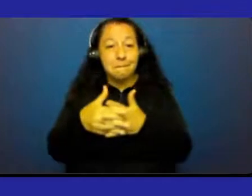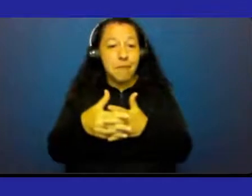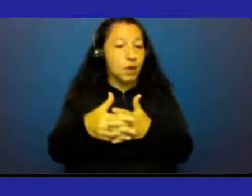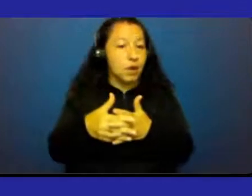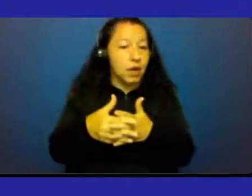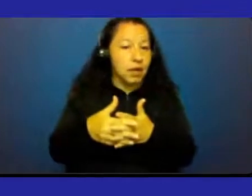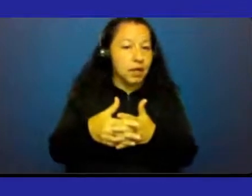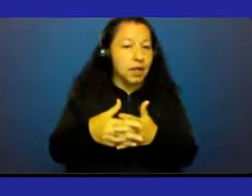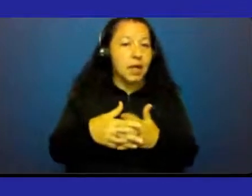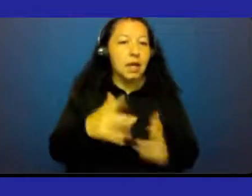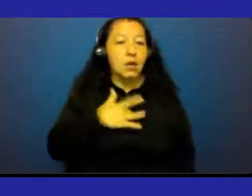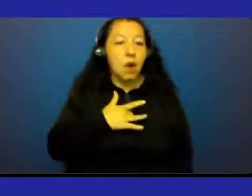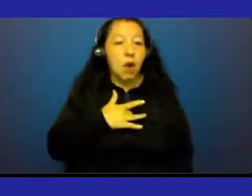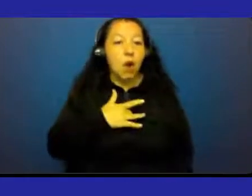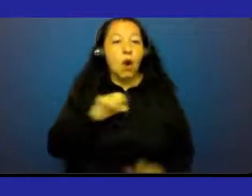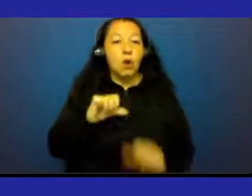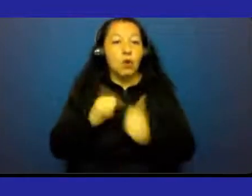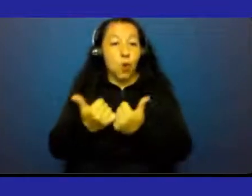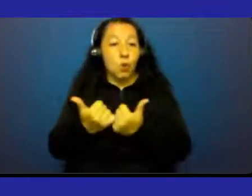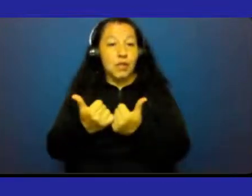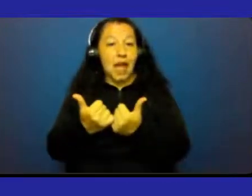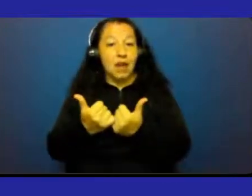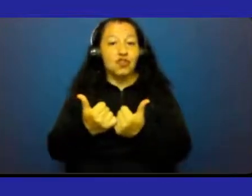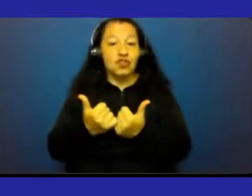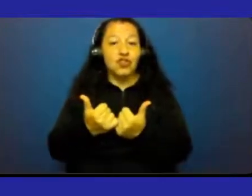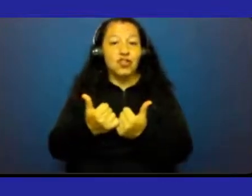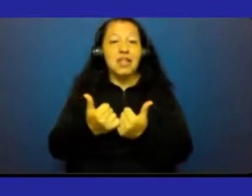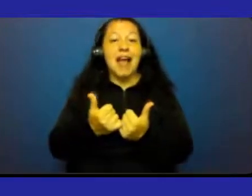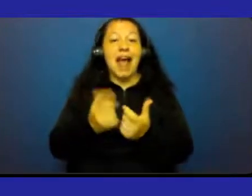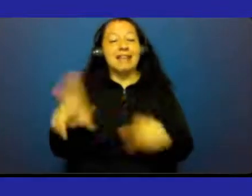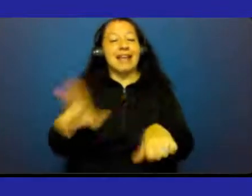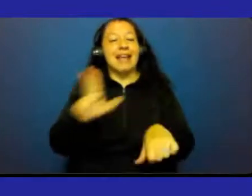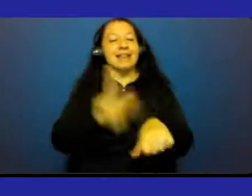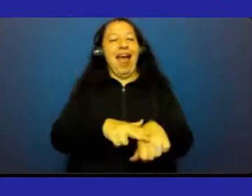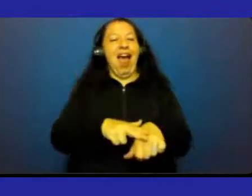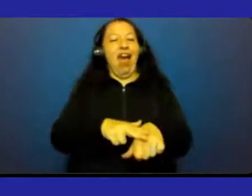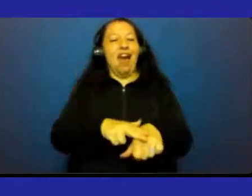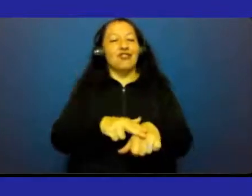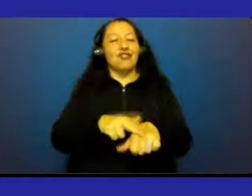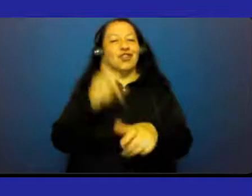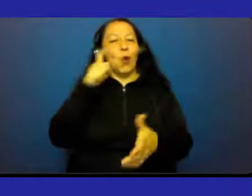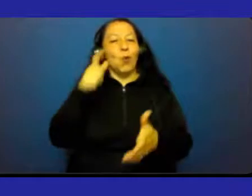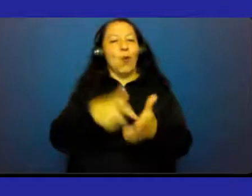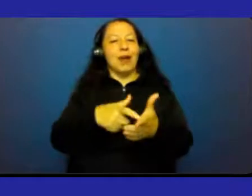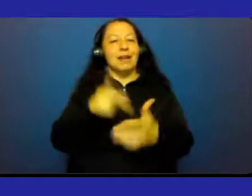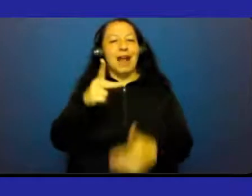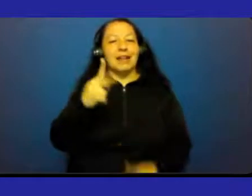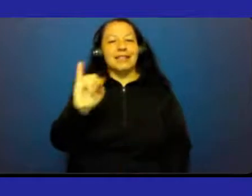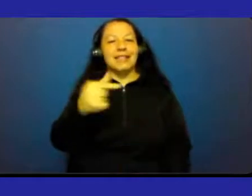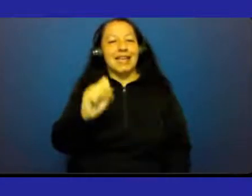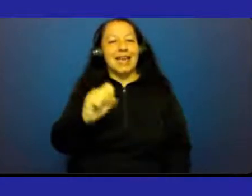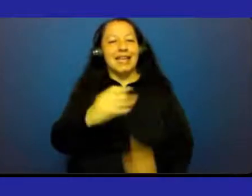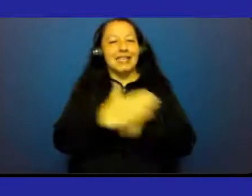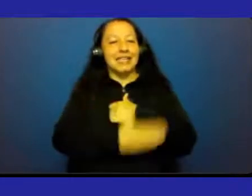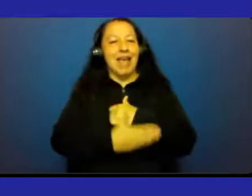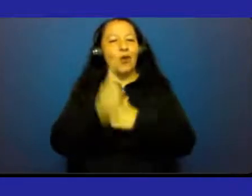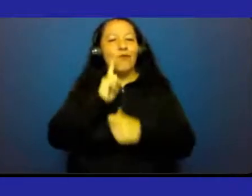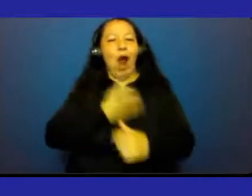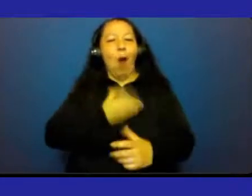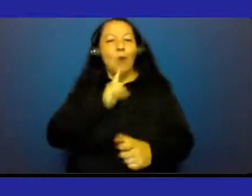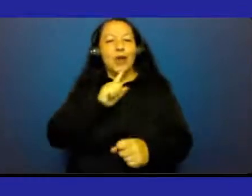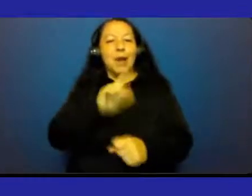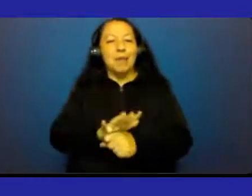Association has nationally recognized Kings County for the commitment to improve cardiac